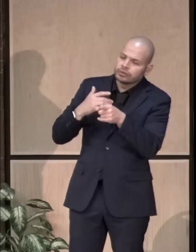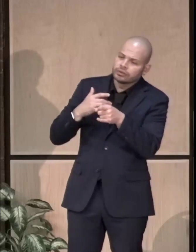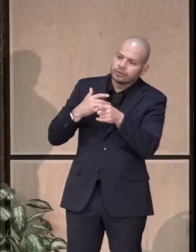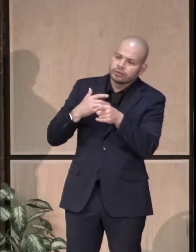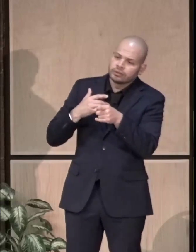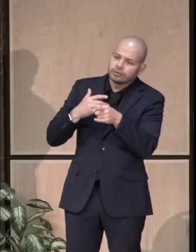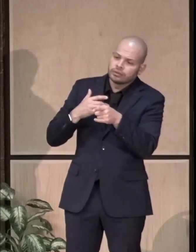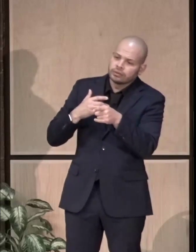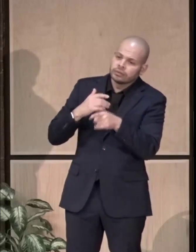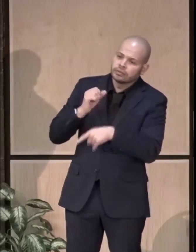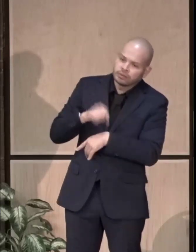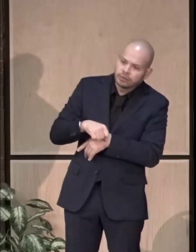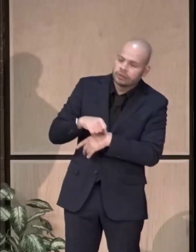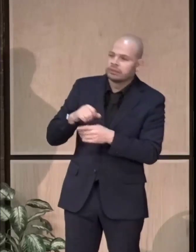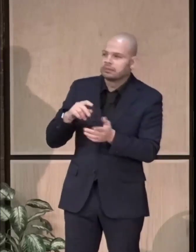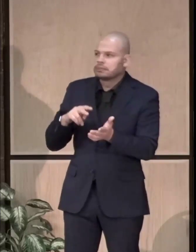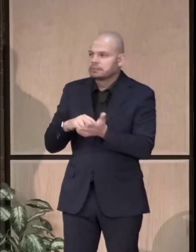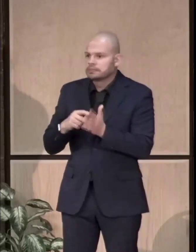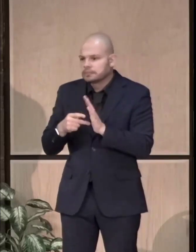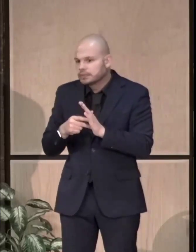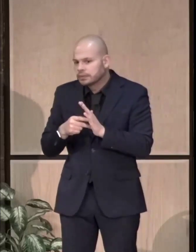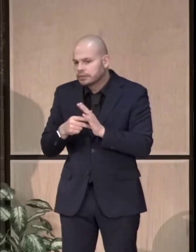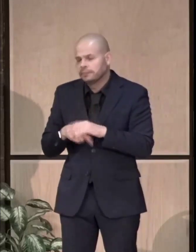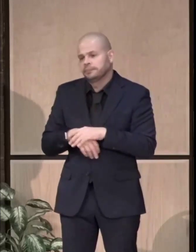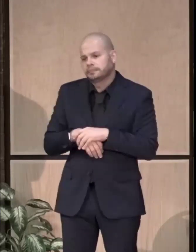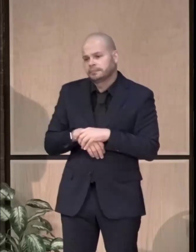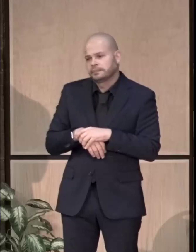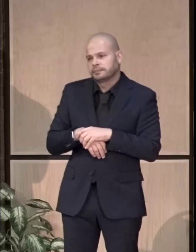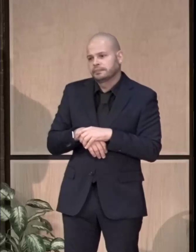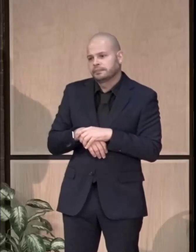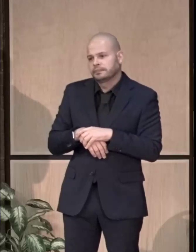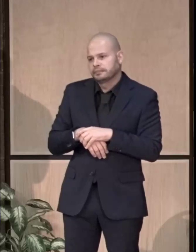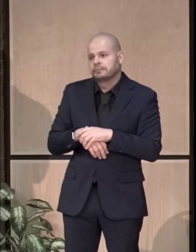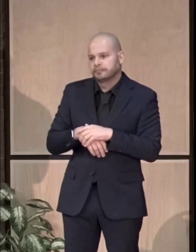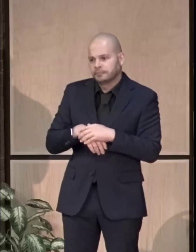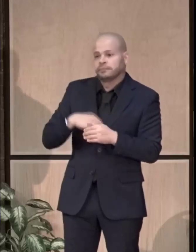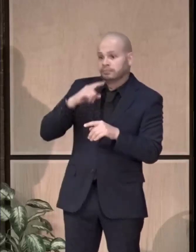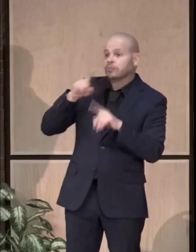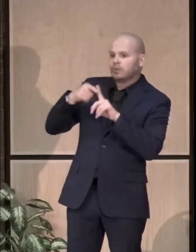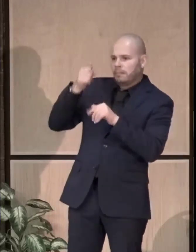think this is going to get any better. And Schofield said, no, nor do I.